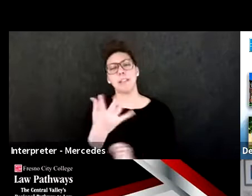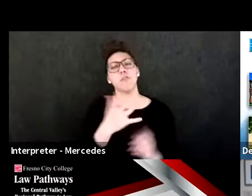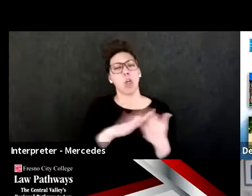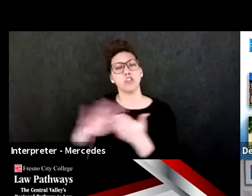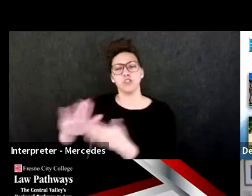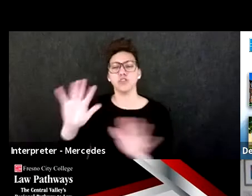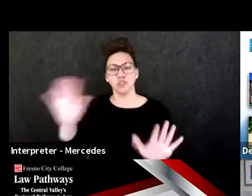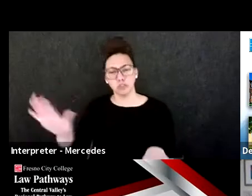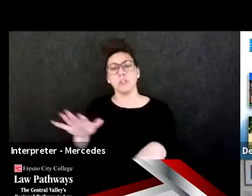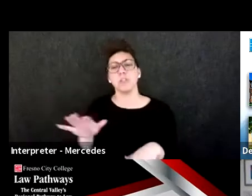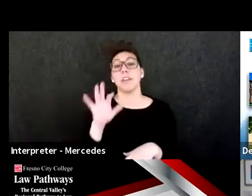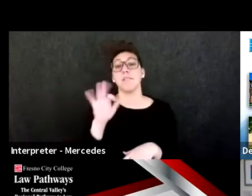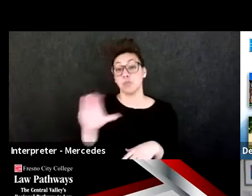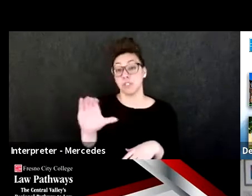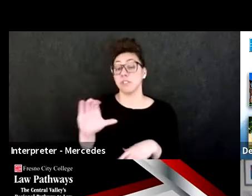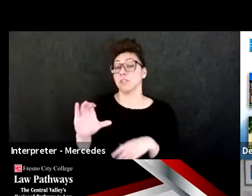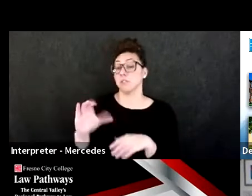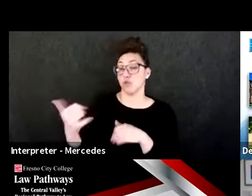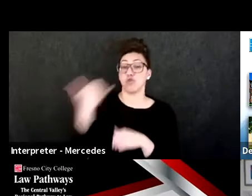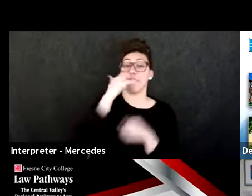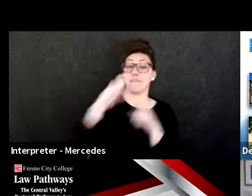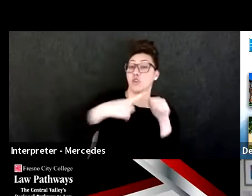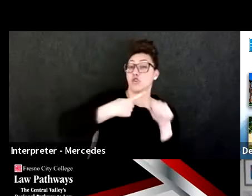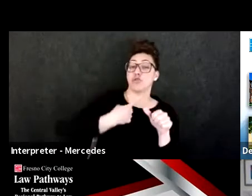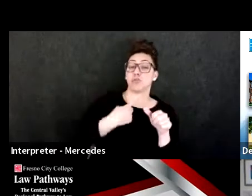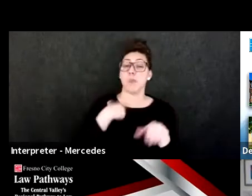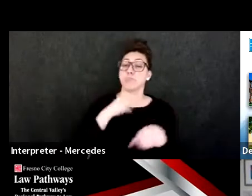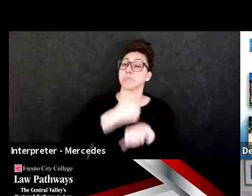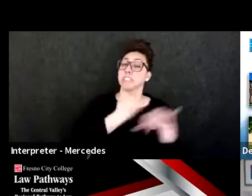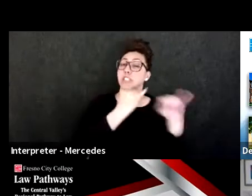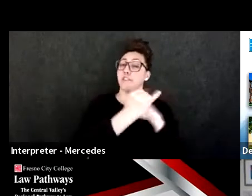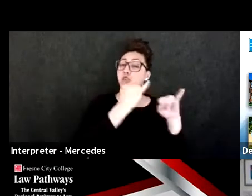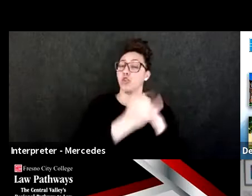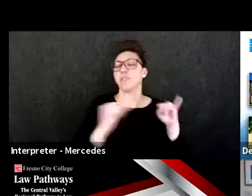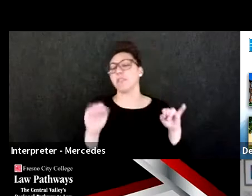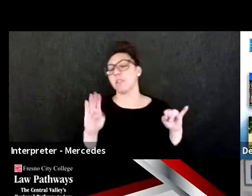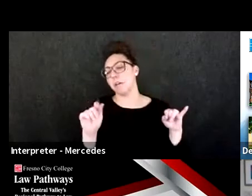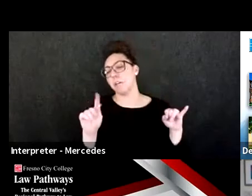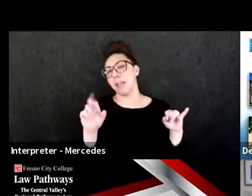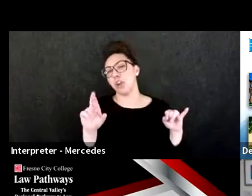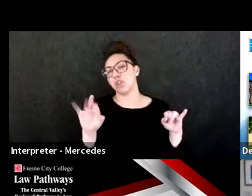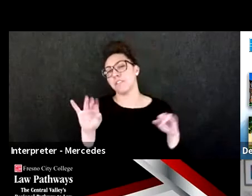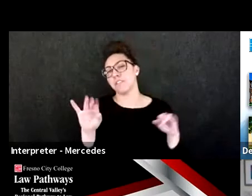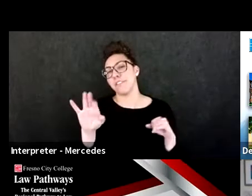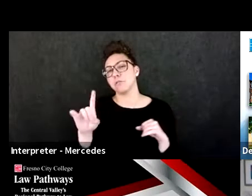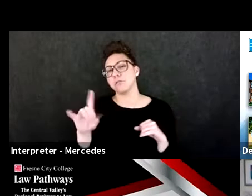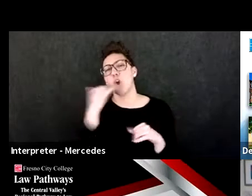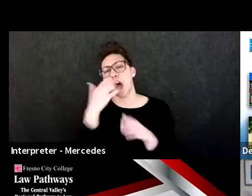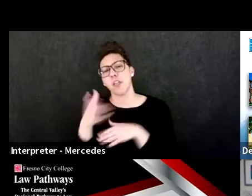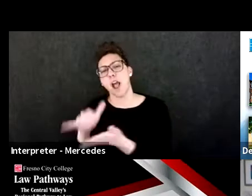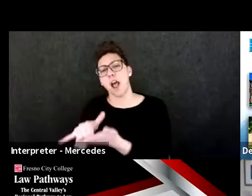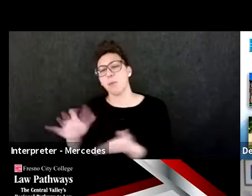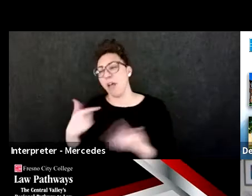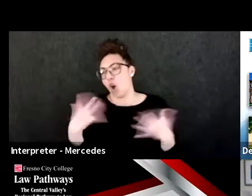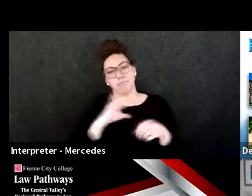interview. And Bakersfield had called after that, but I had already committed to interviewing at Fresno City. So